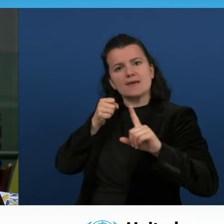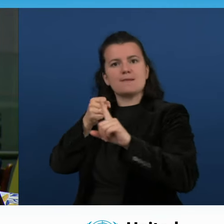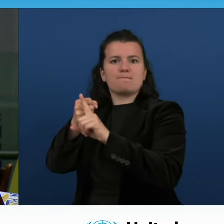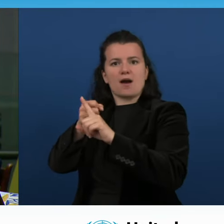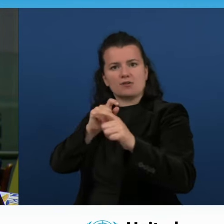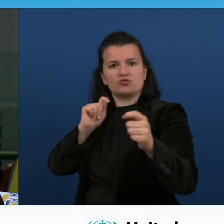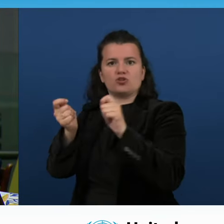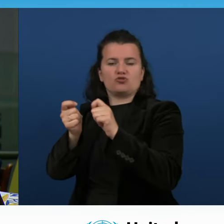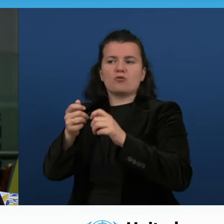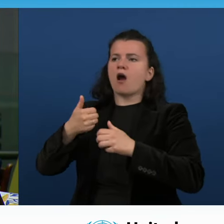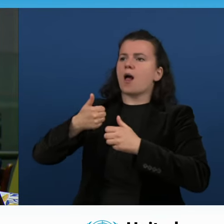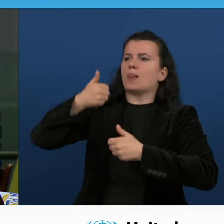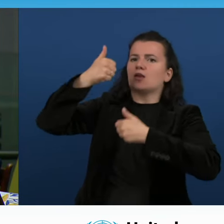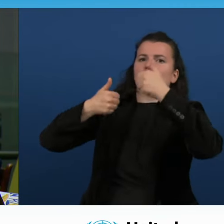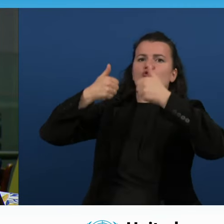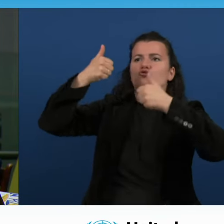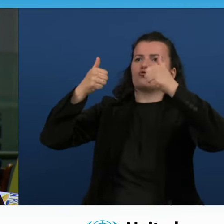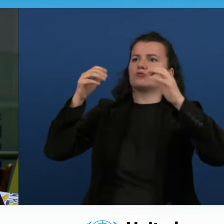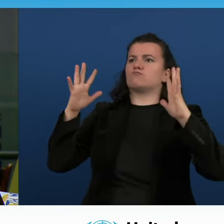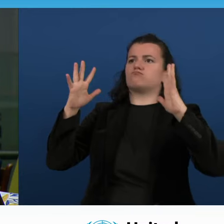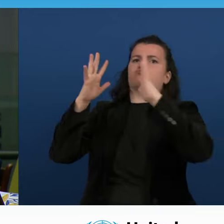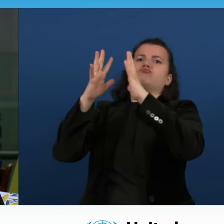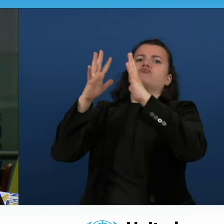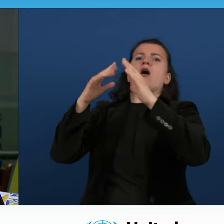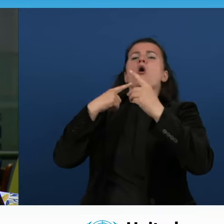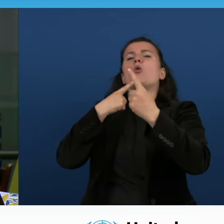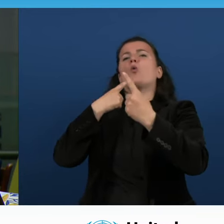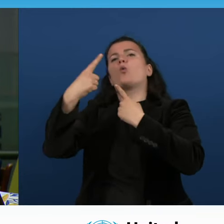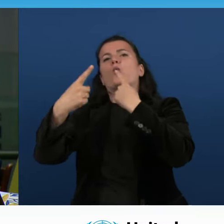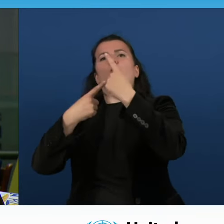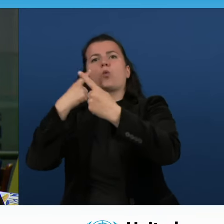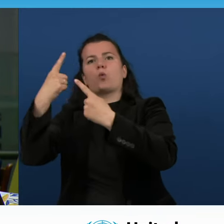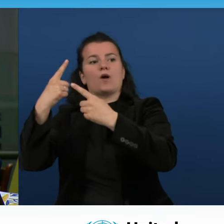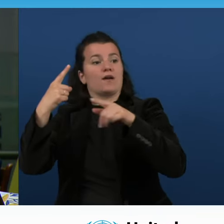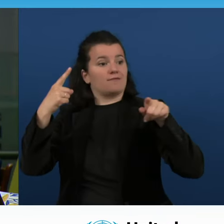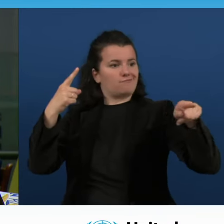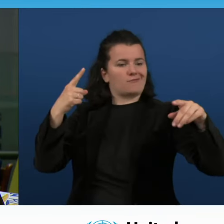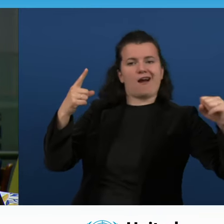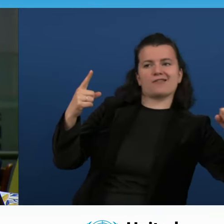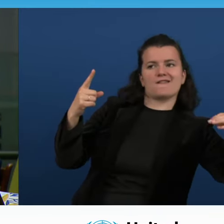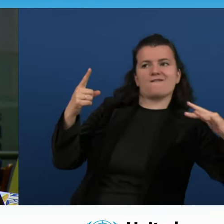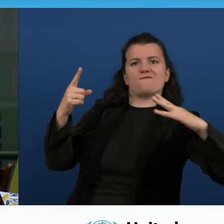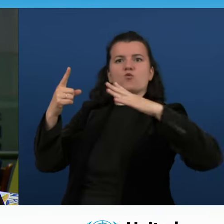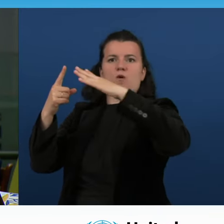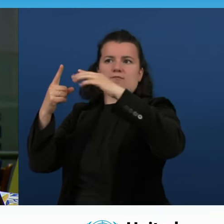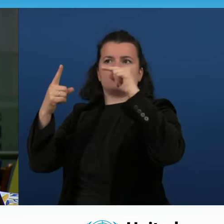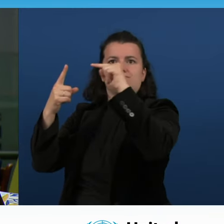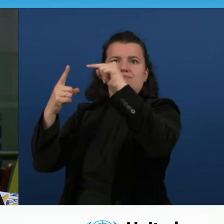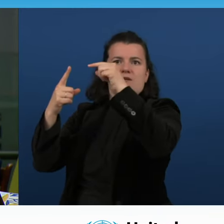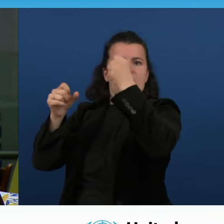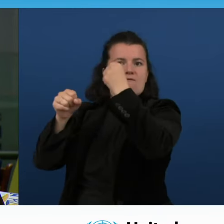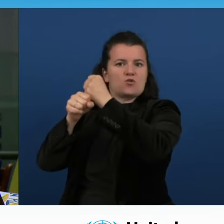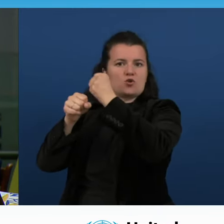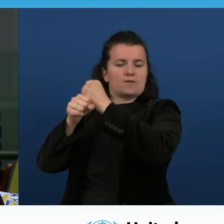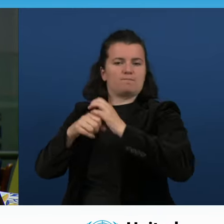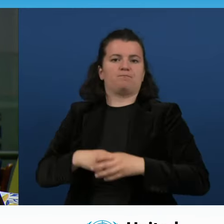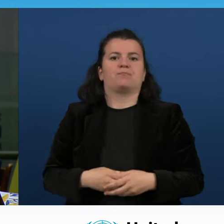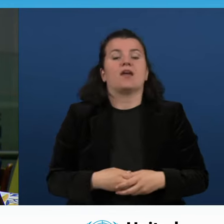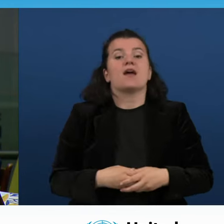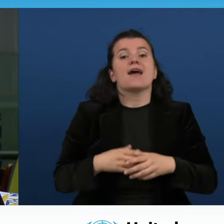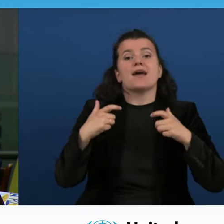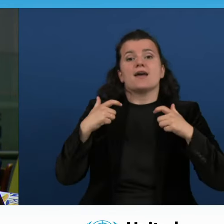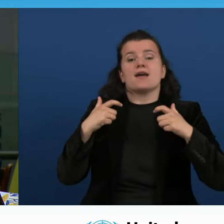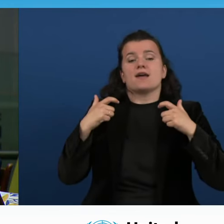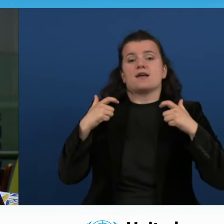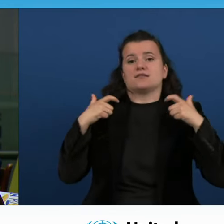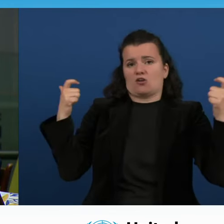leaders on peace and on these issues. So the Secretary General did mention that with